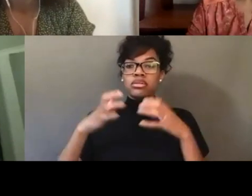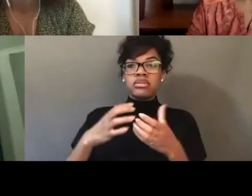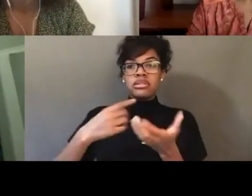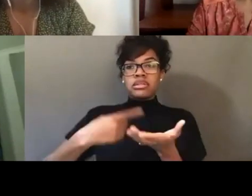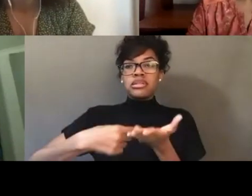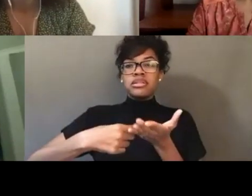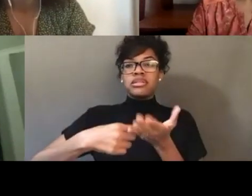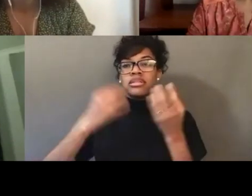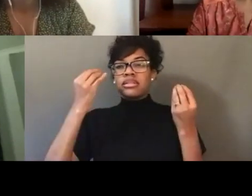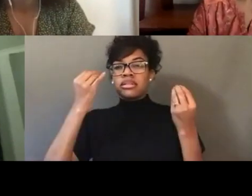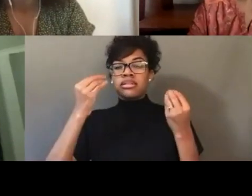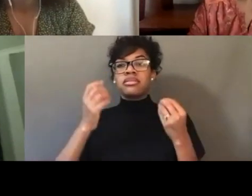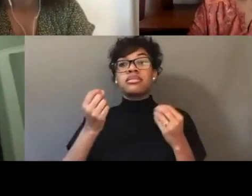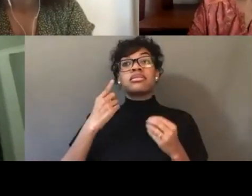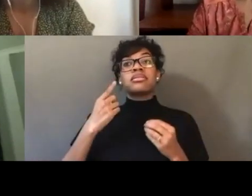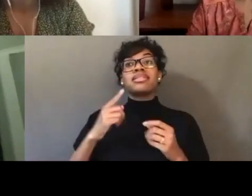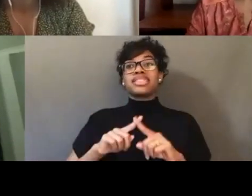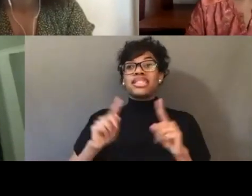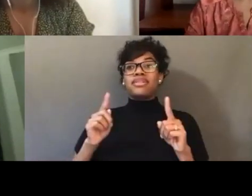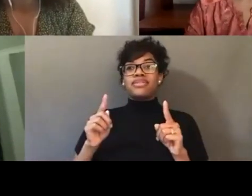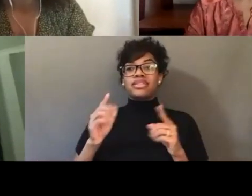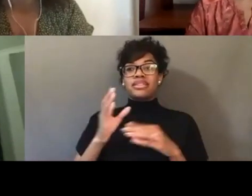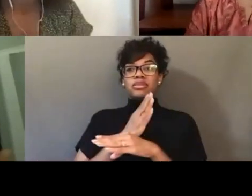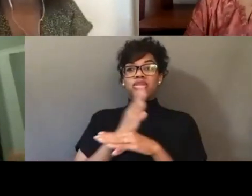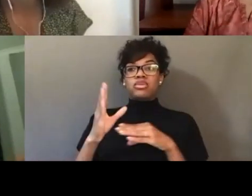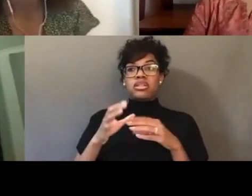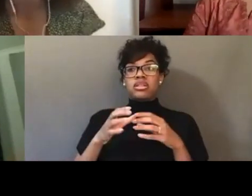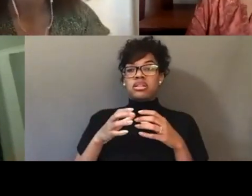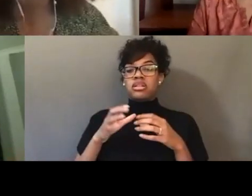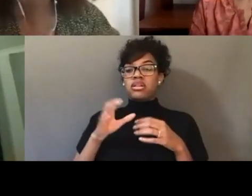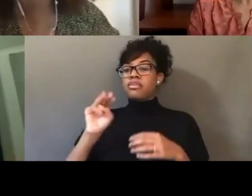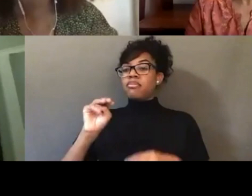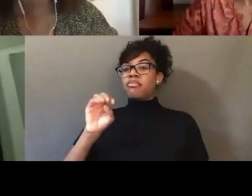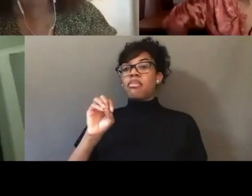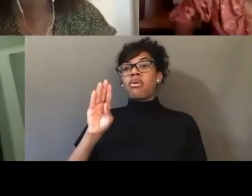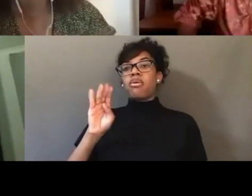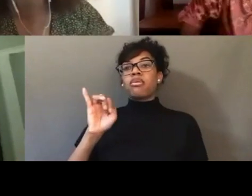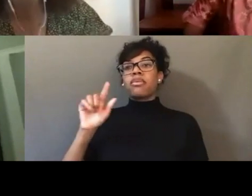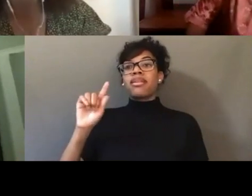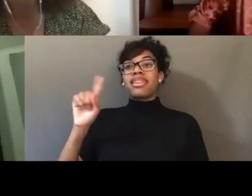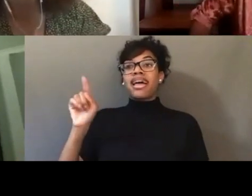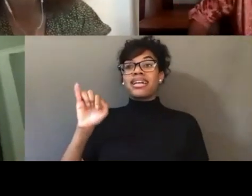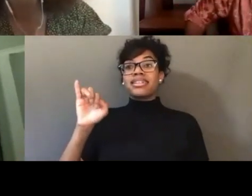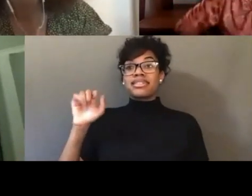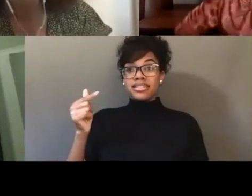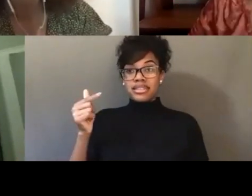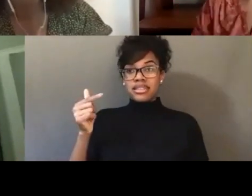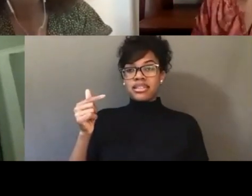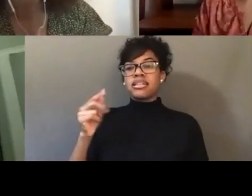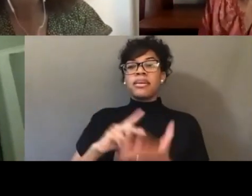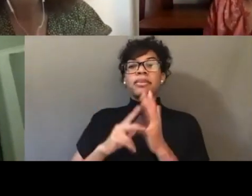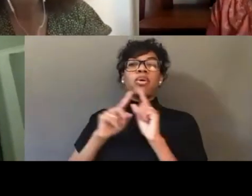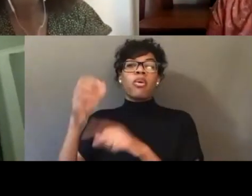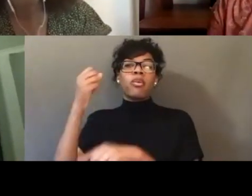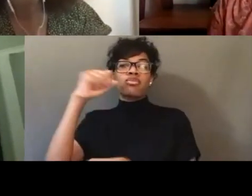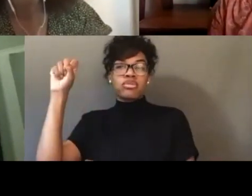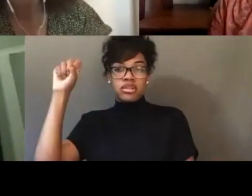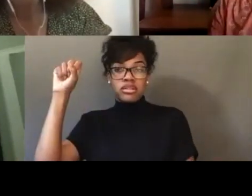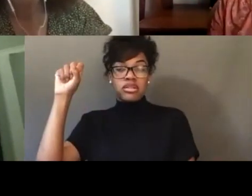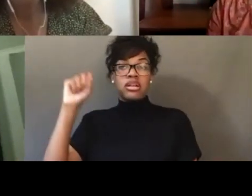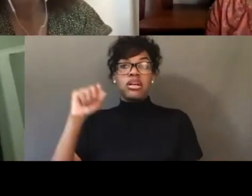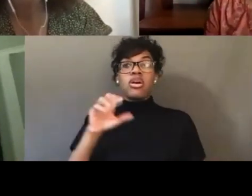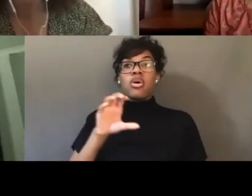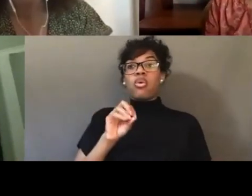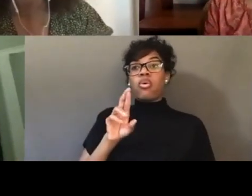between mobilizing and organizing. Mobilizing is what we do at the protests. Organizing is what we do in between the